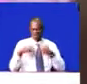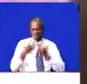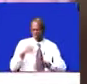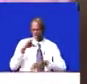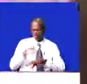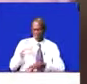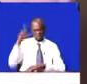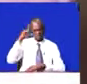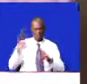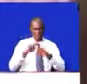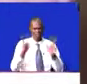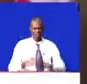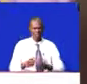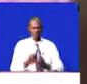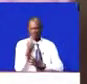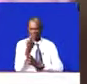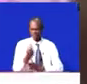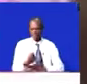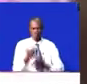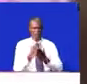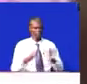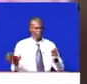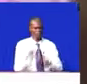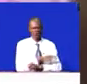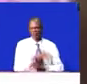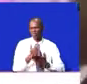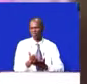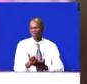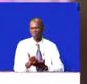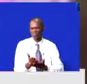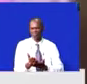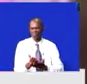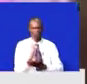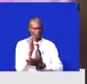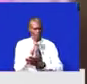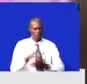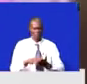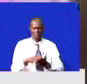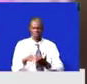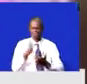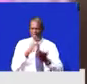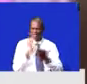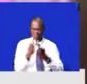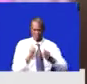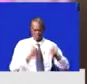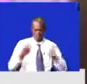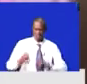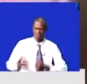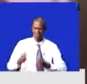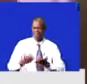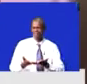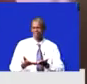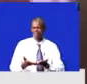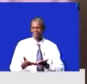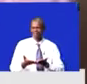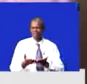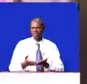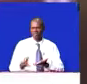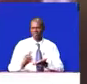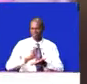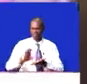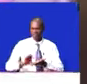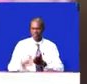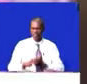rooms. The few that we have been full and overflowing. Homabay is the center now. Sasa, mwanze, tuanze